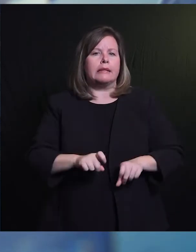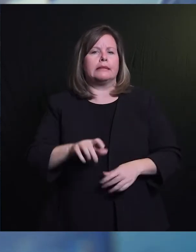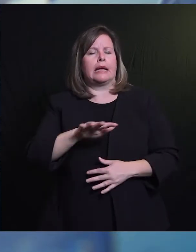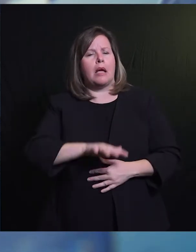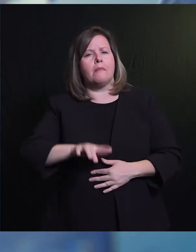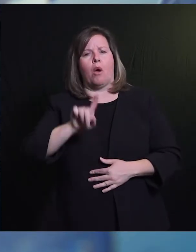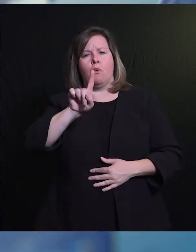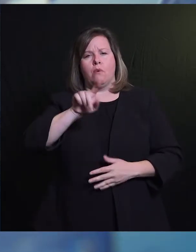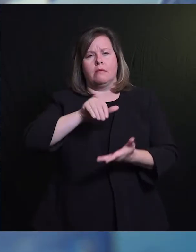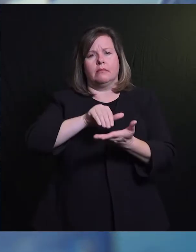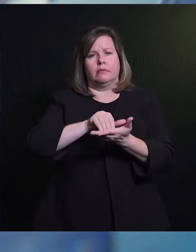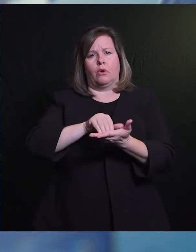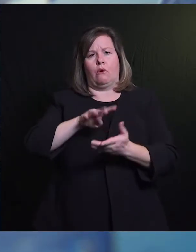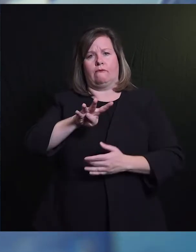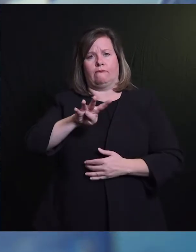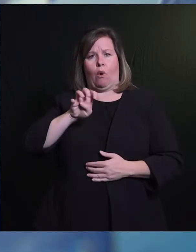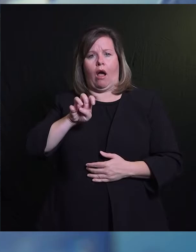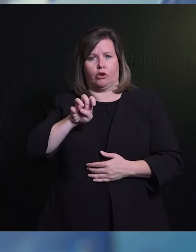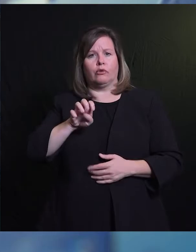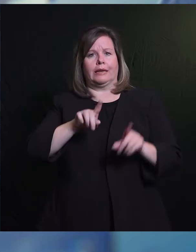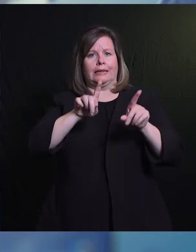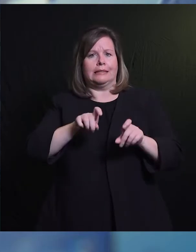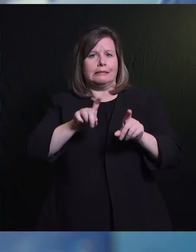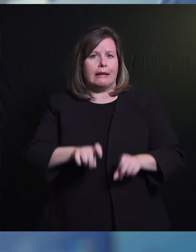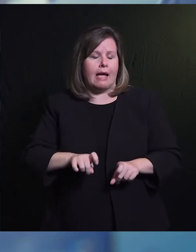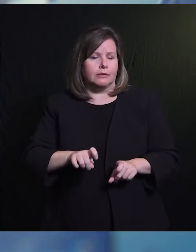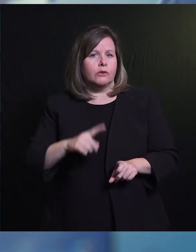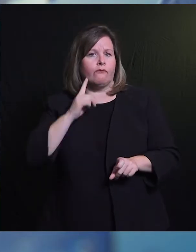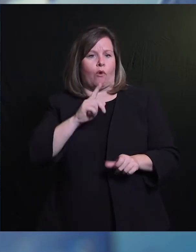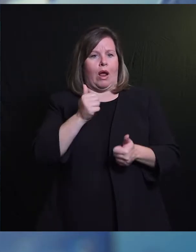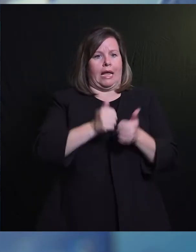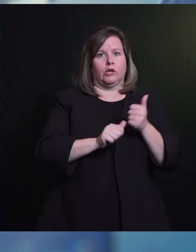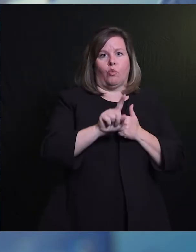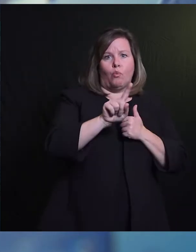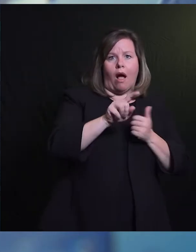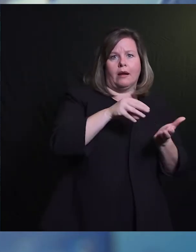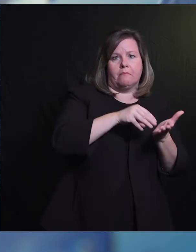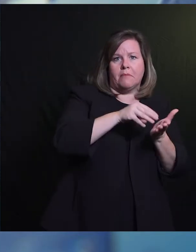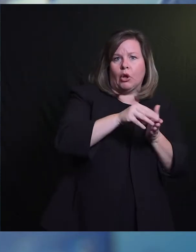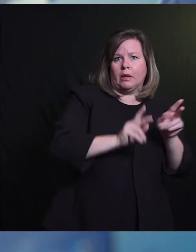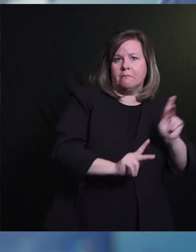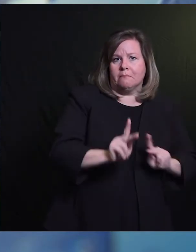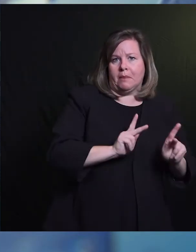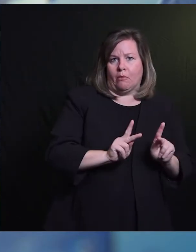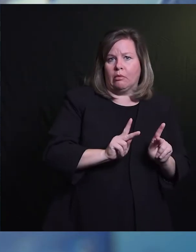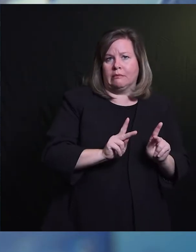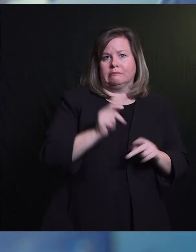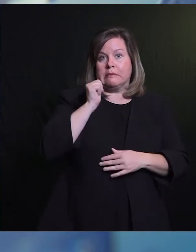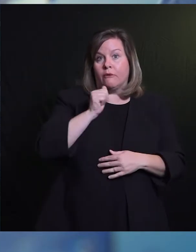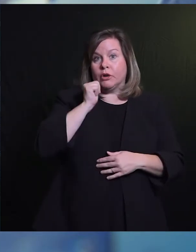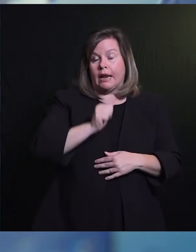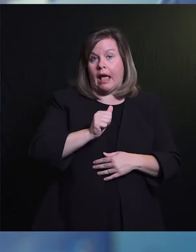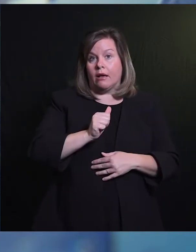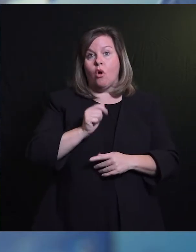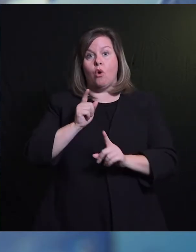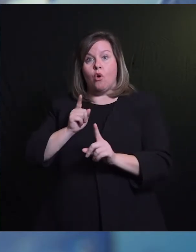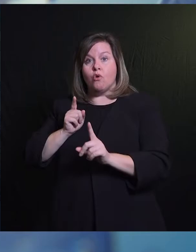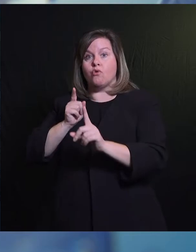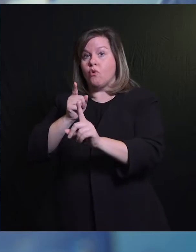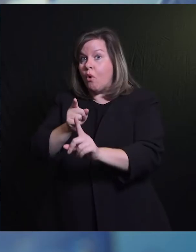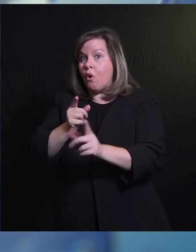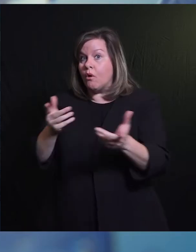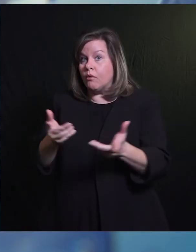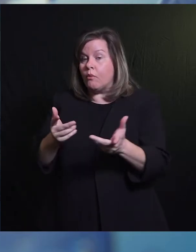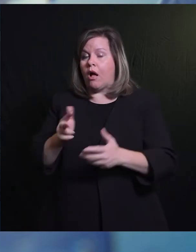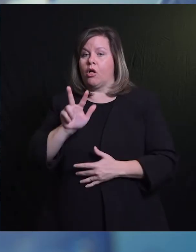1,400 tests per million of population every day. The goal for moving to phase 4 is having